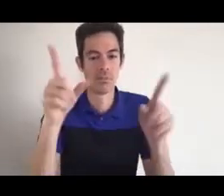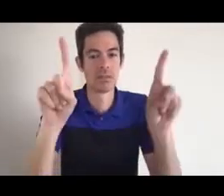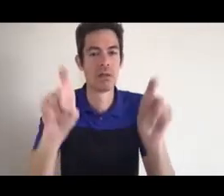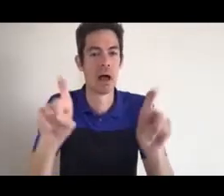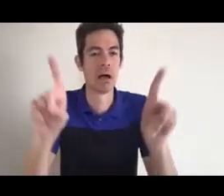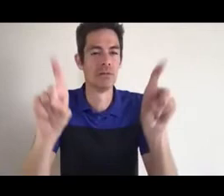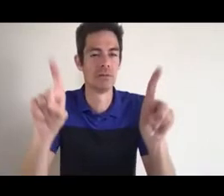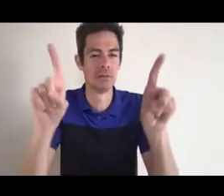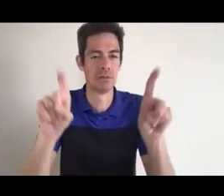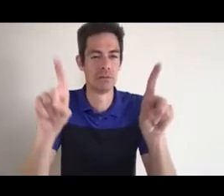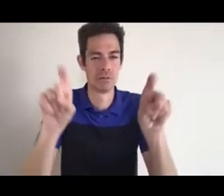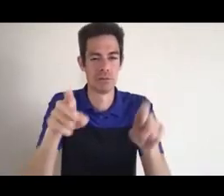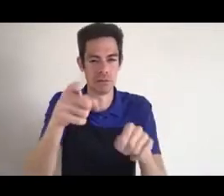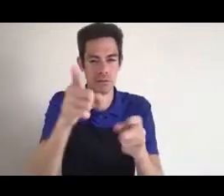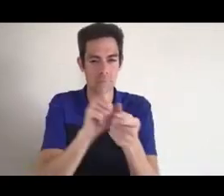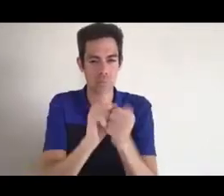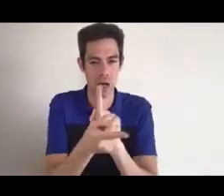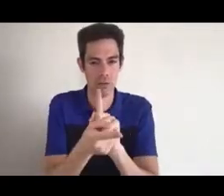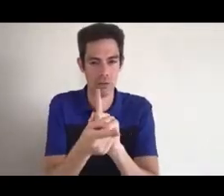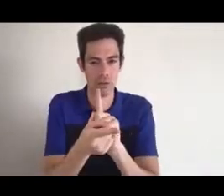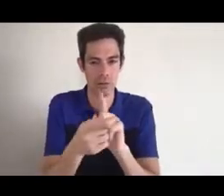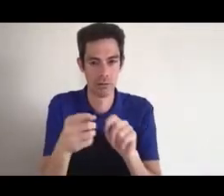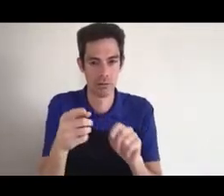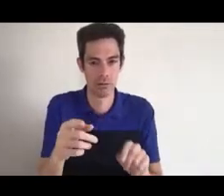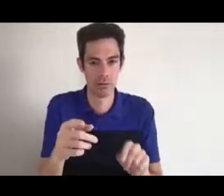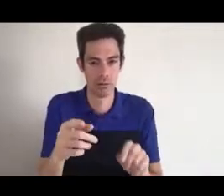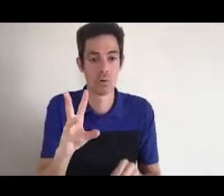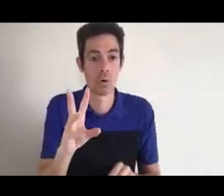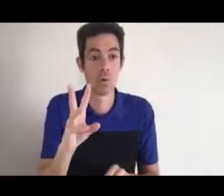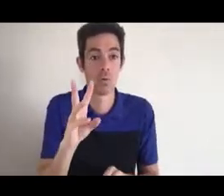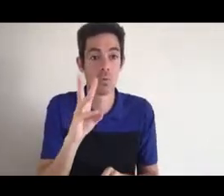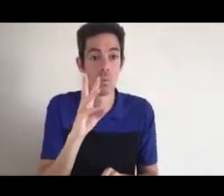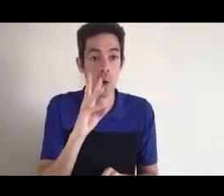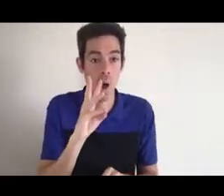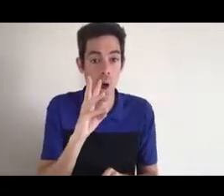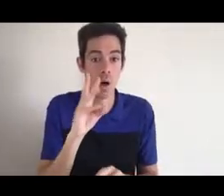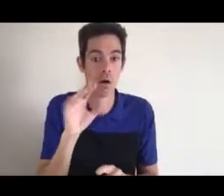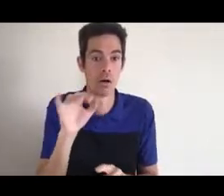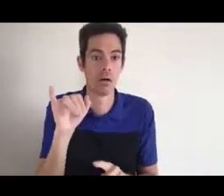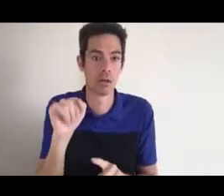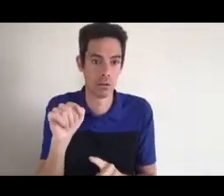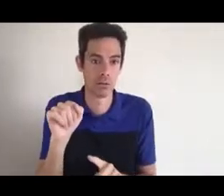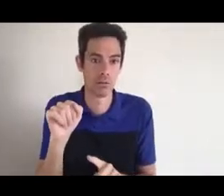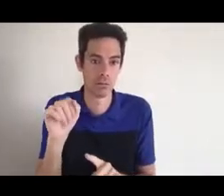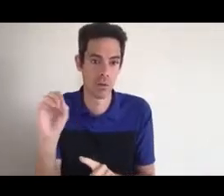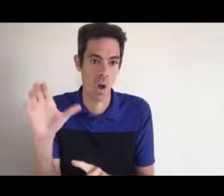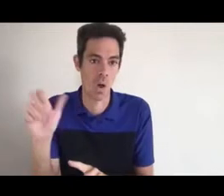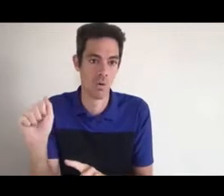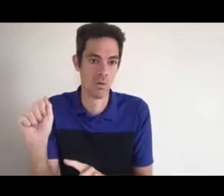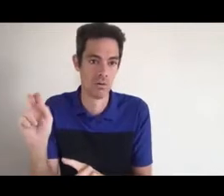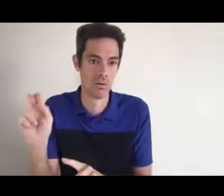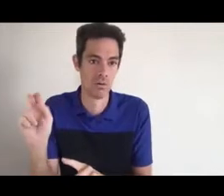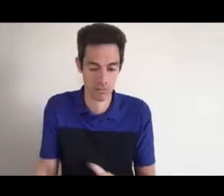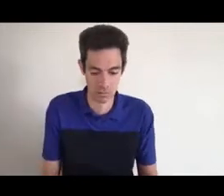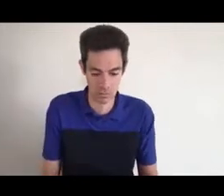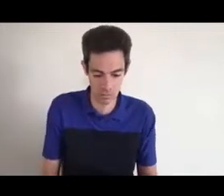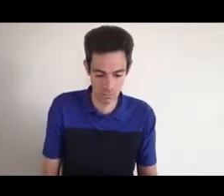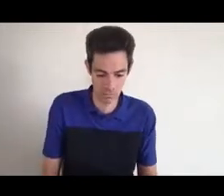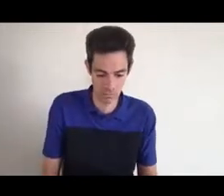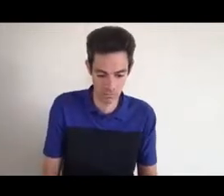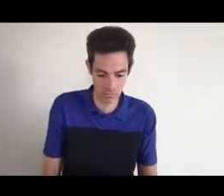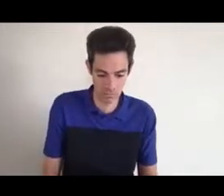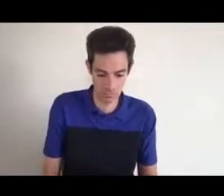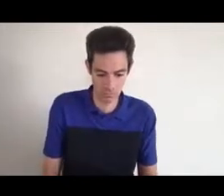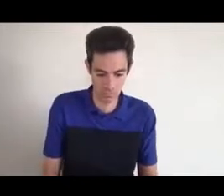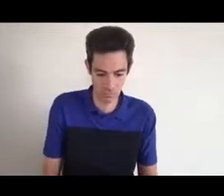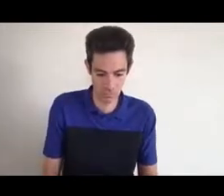So here's some examples, some of the tests that I want you to go through and interpret. So the water is